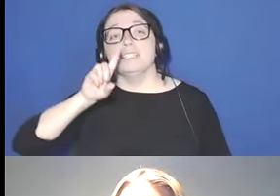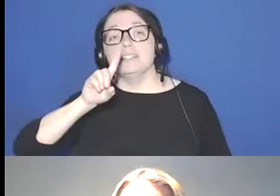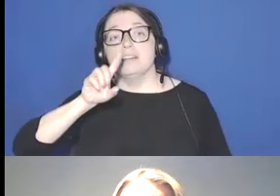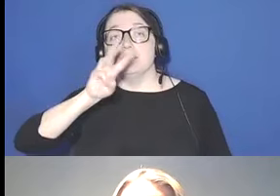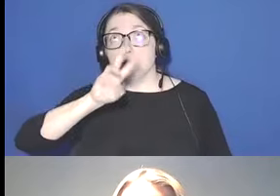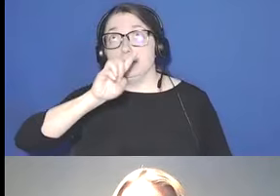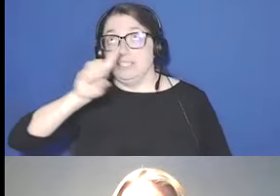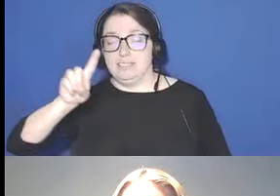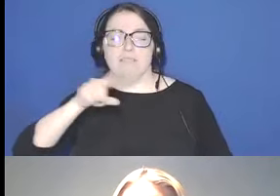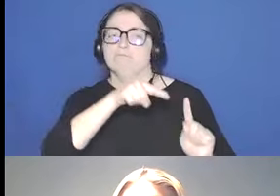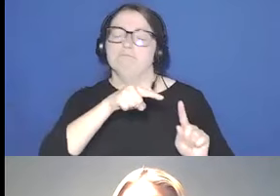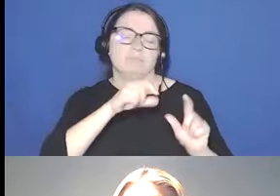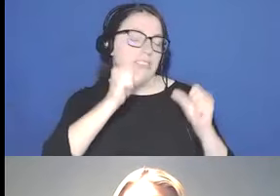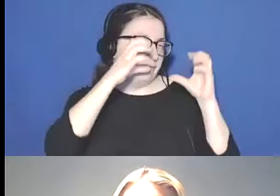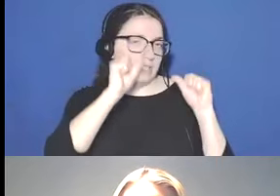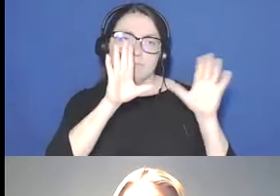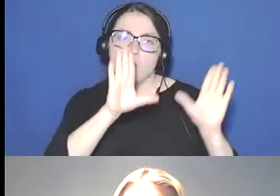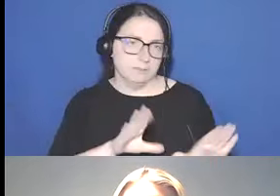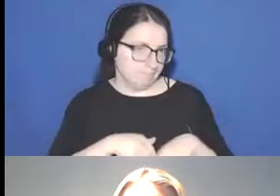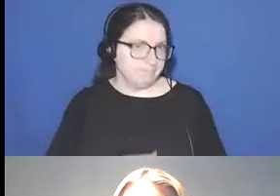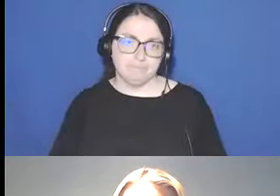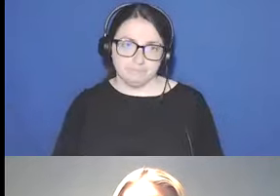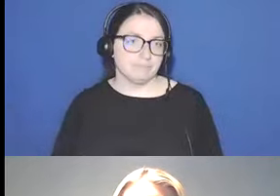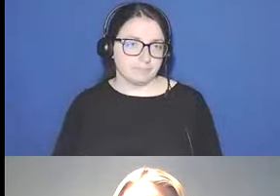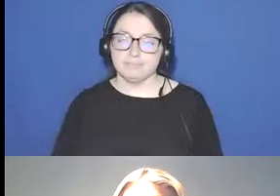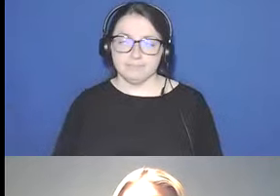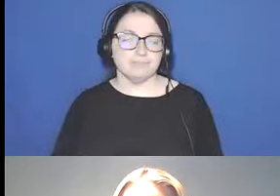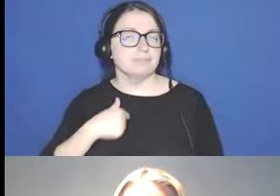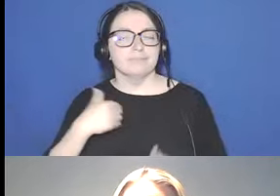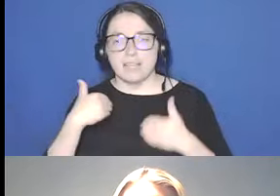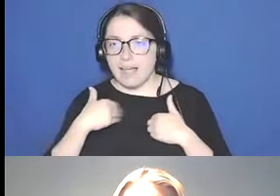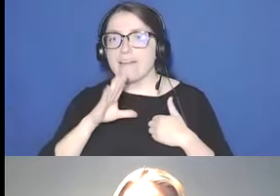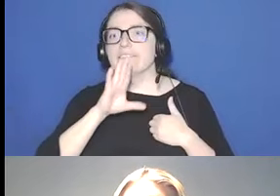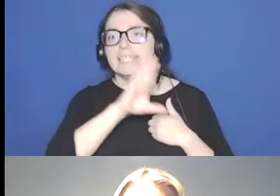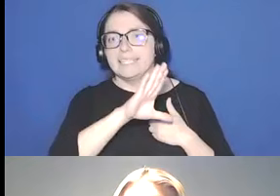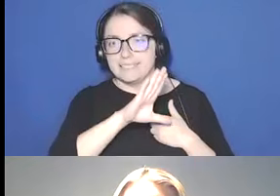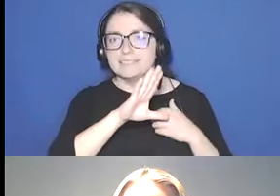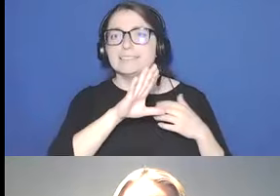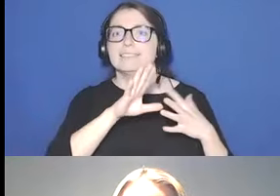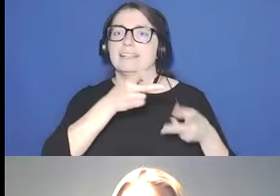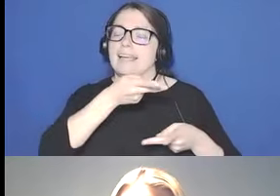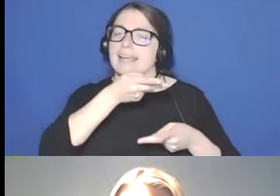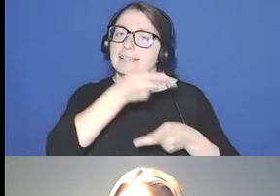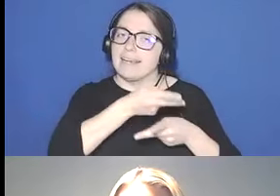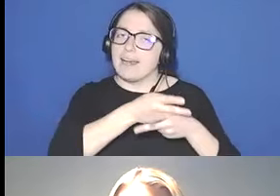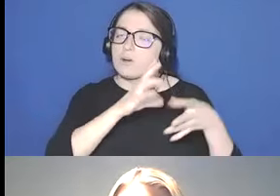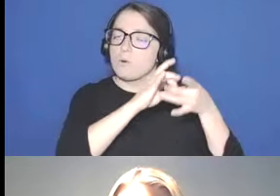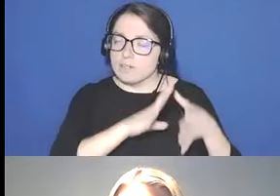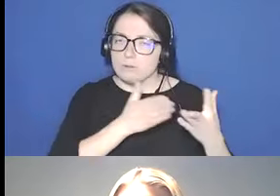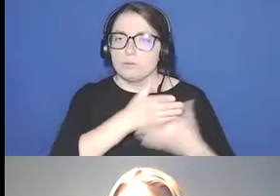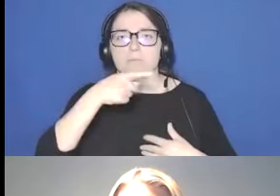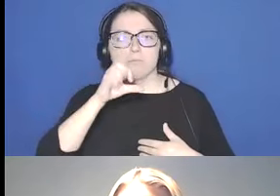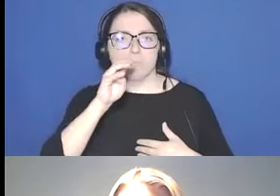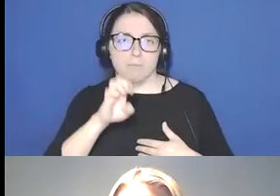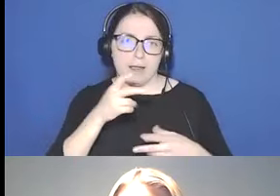awesome. I mean, I have like his care coordinator through Prime Care, and she's great.